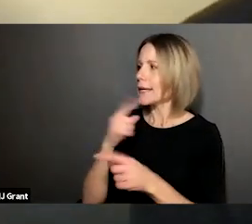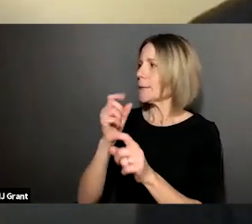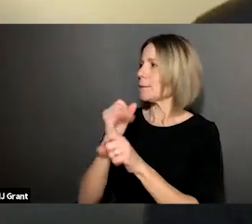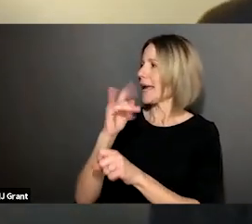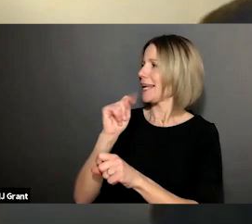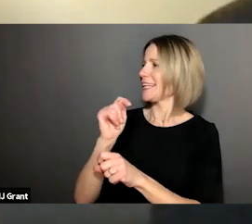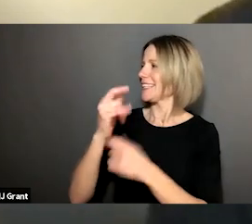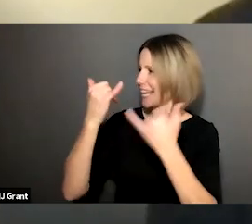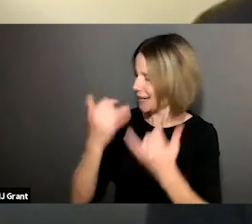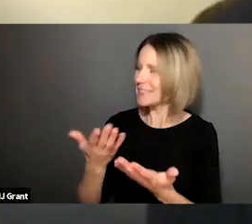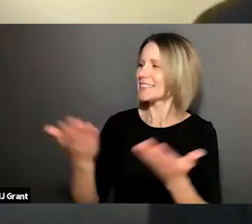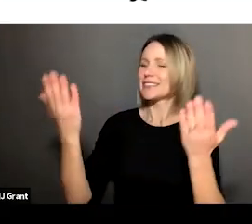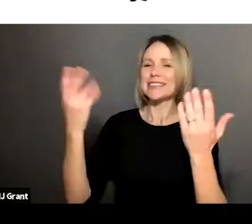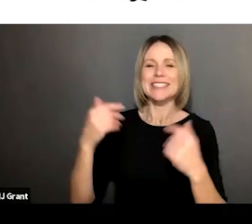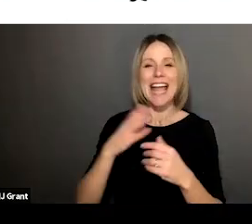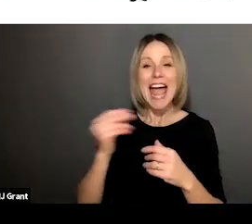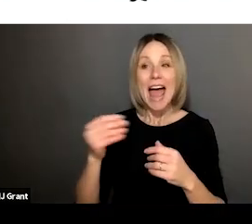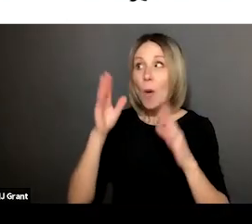continued sales of No Recipe Rescue.